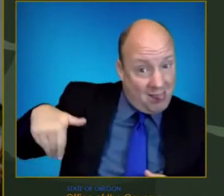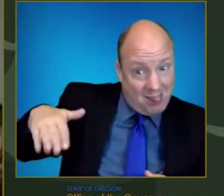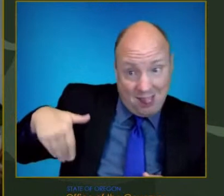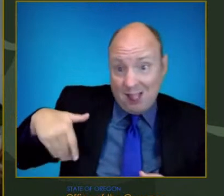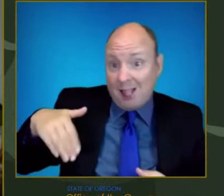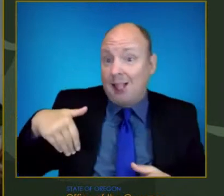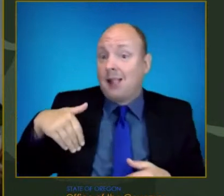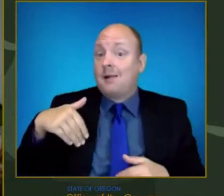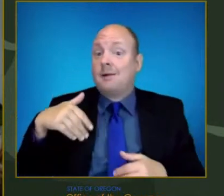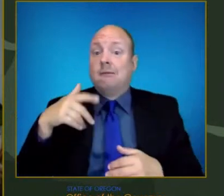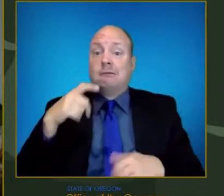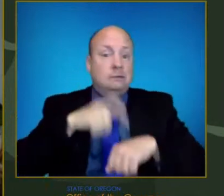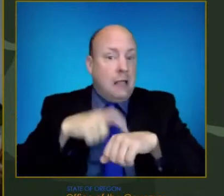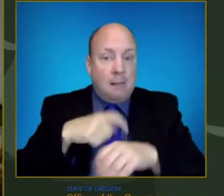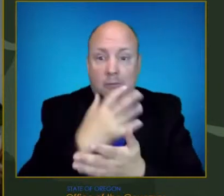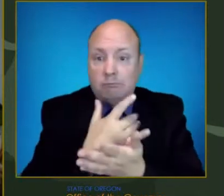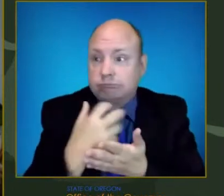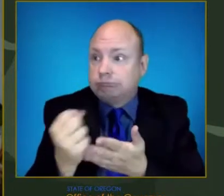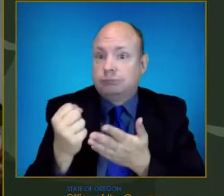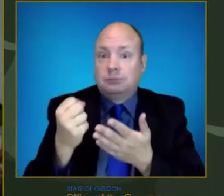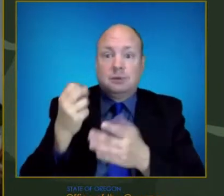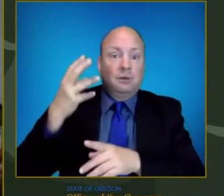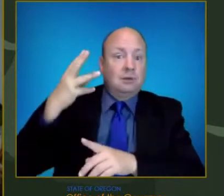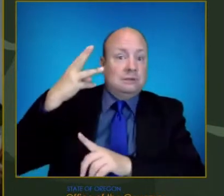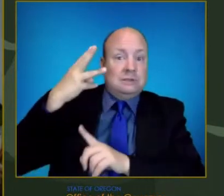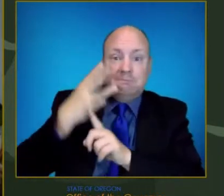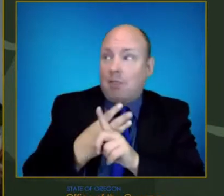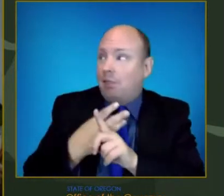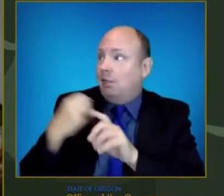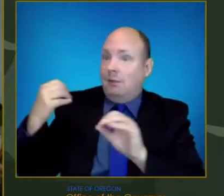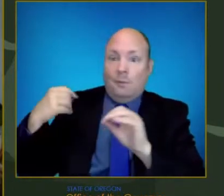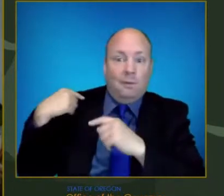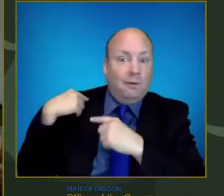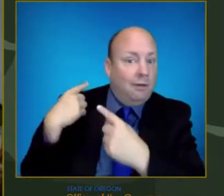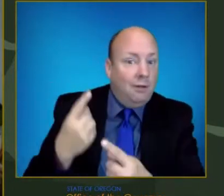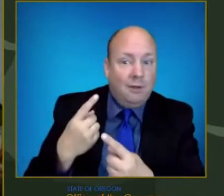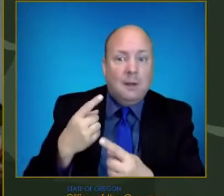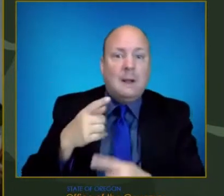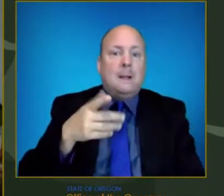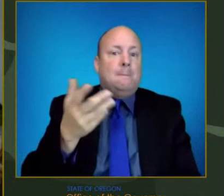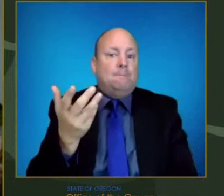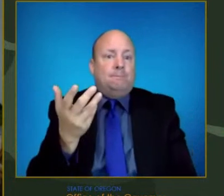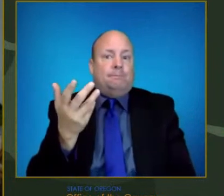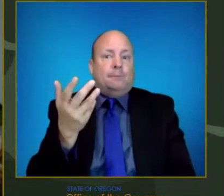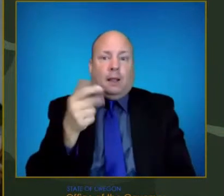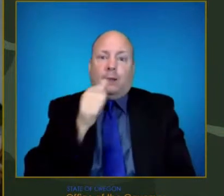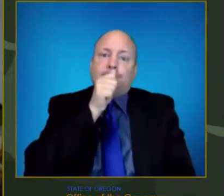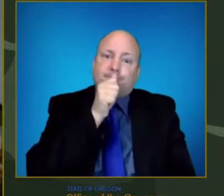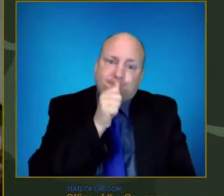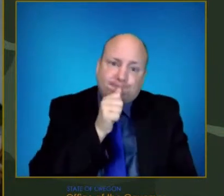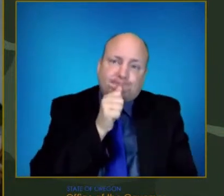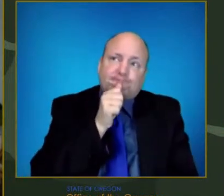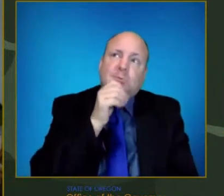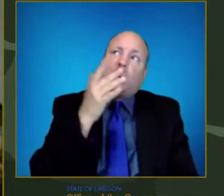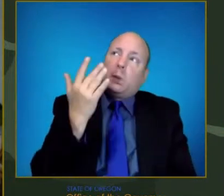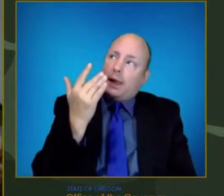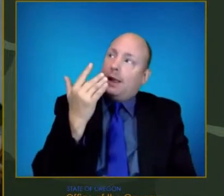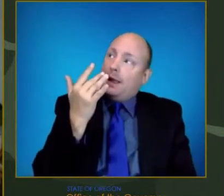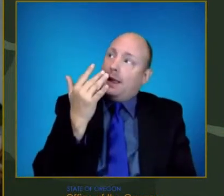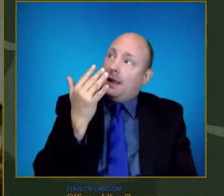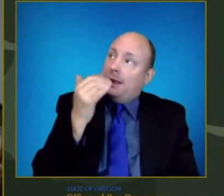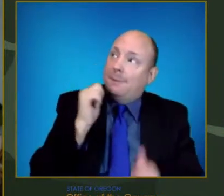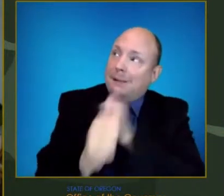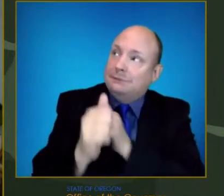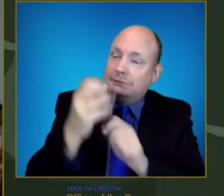completing your Pfizer vaccine series, we ask that you be patient and wait your turn. And if you've completed the first and second doses